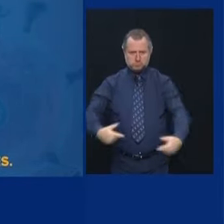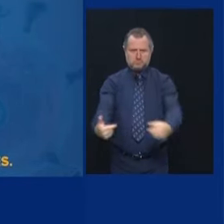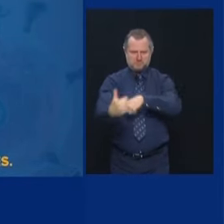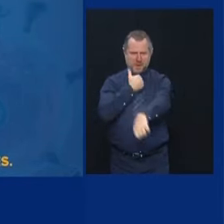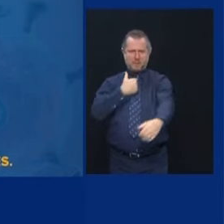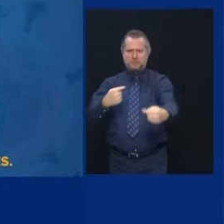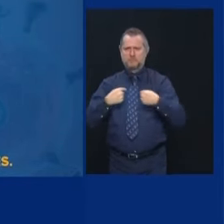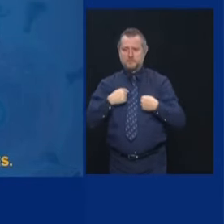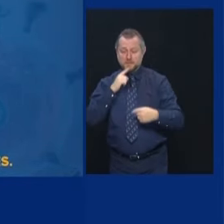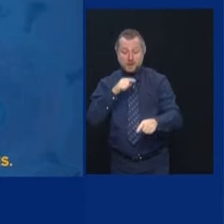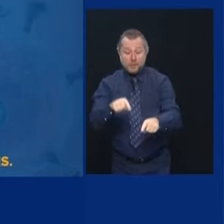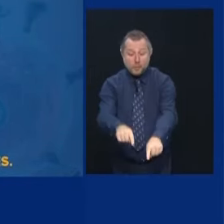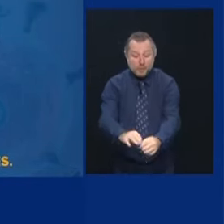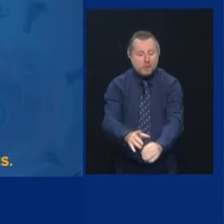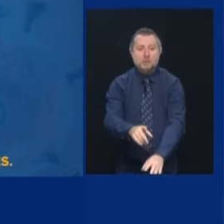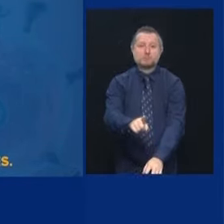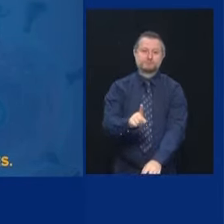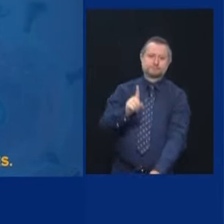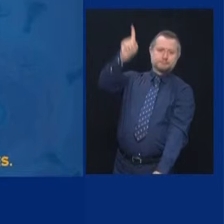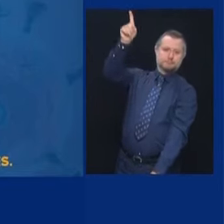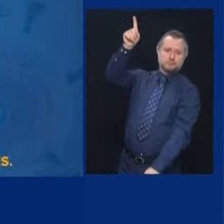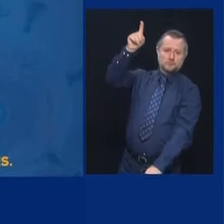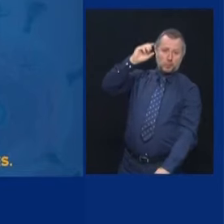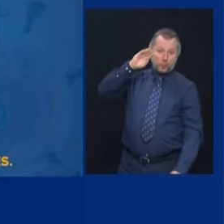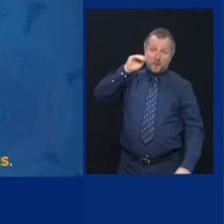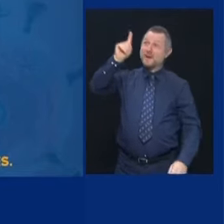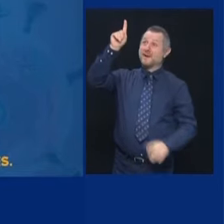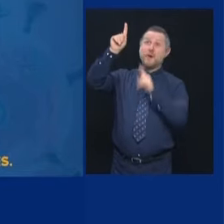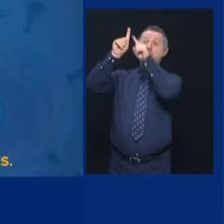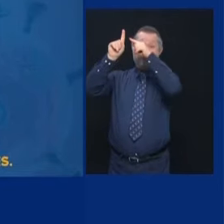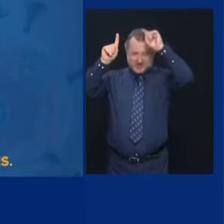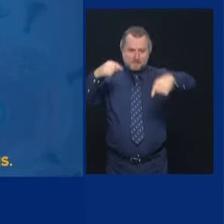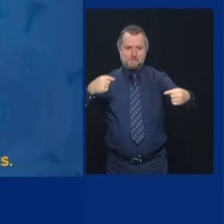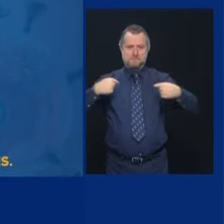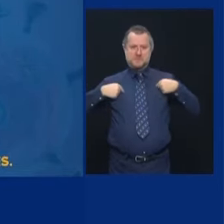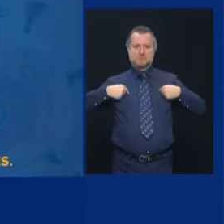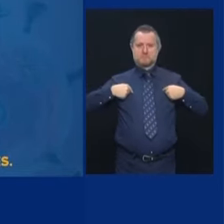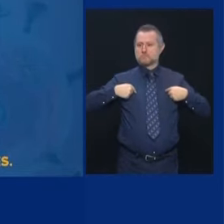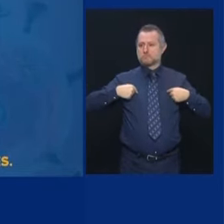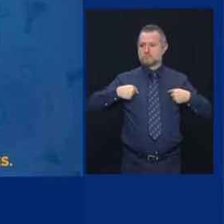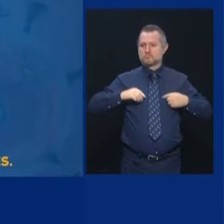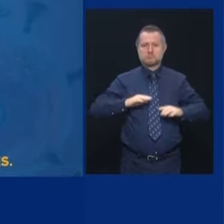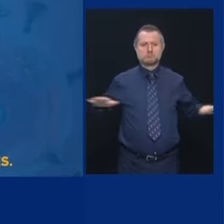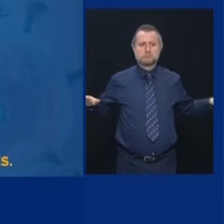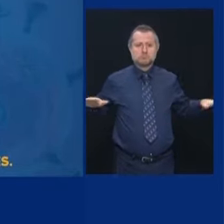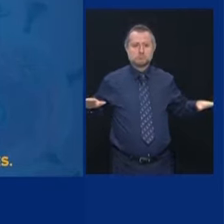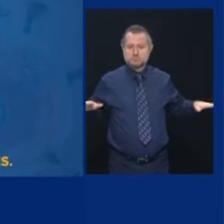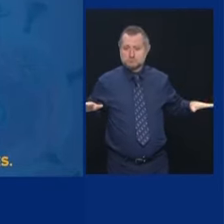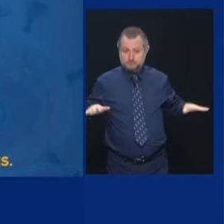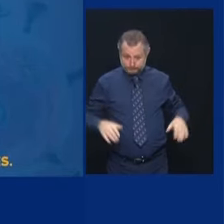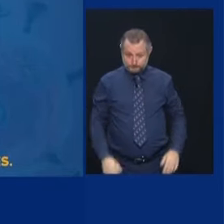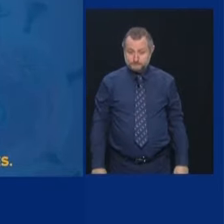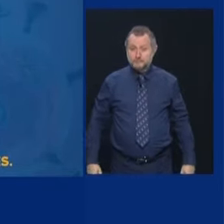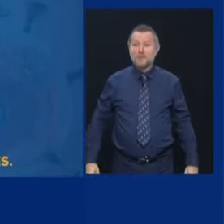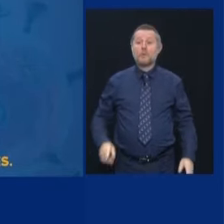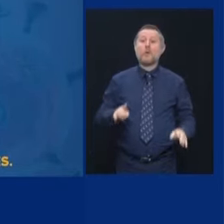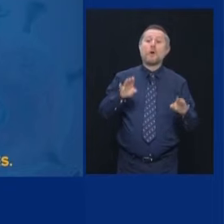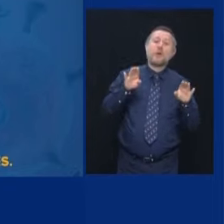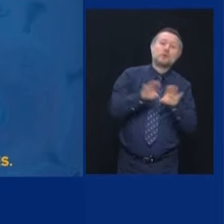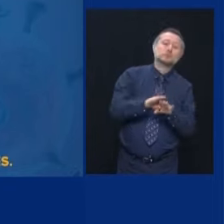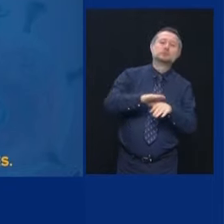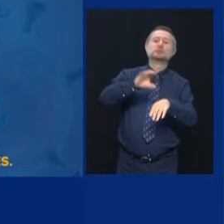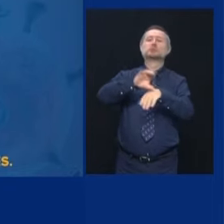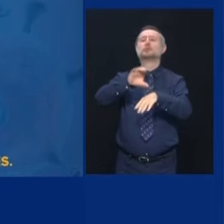close a temple because it's over 50%? I'll do it. We have to close a Roman Catholic